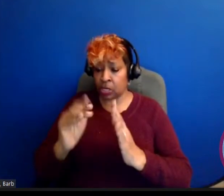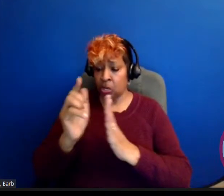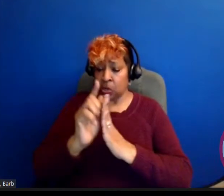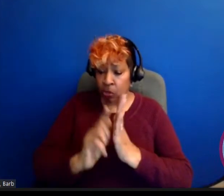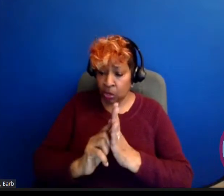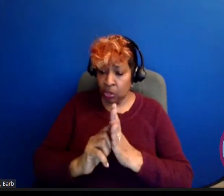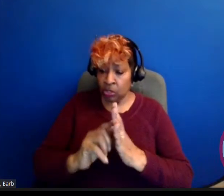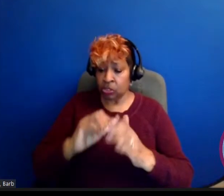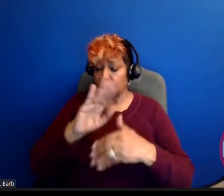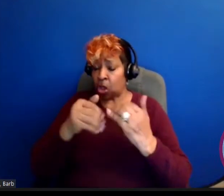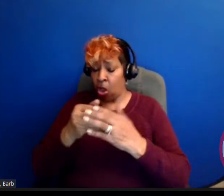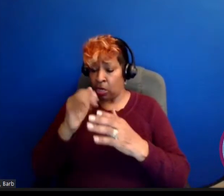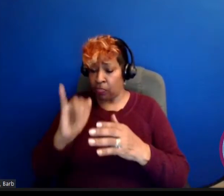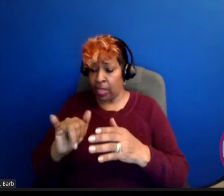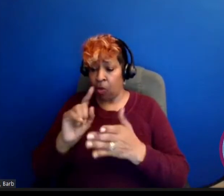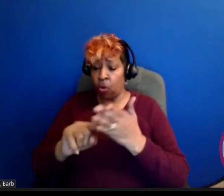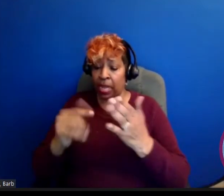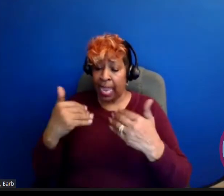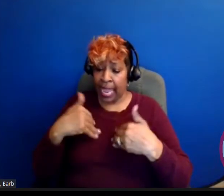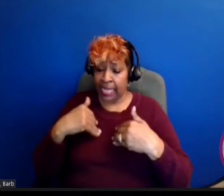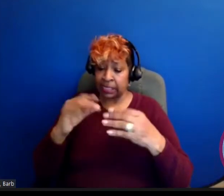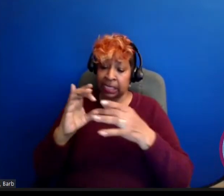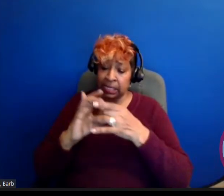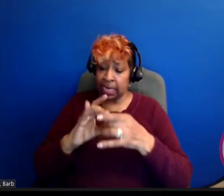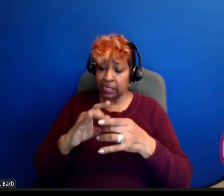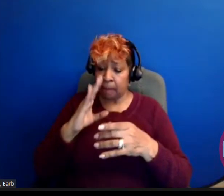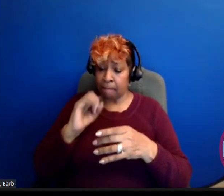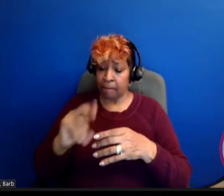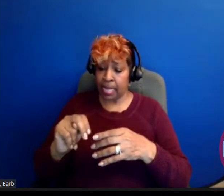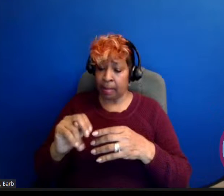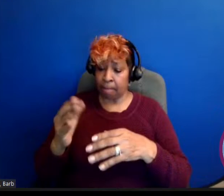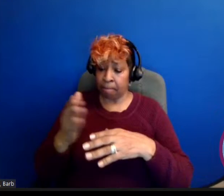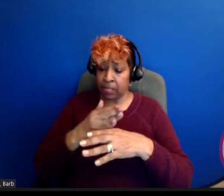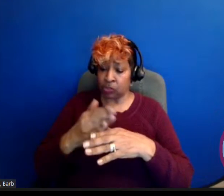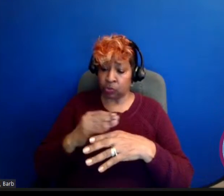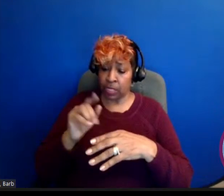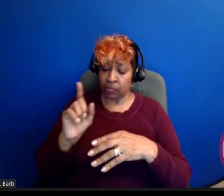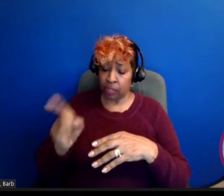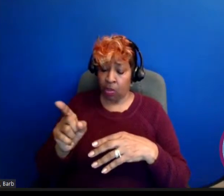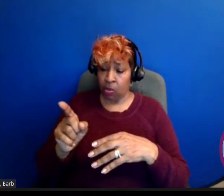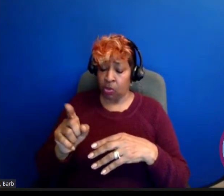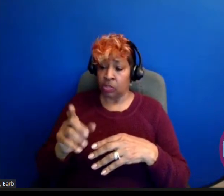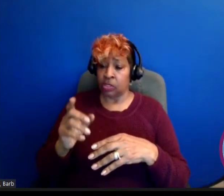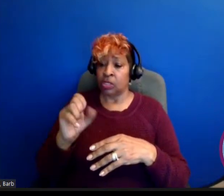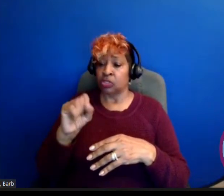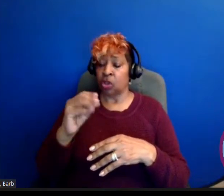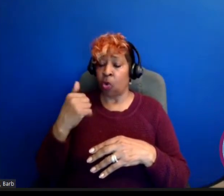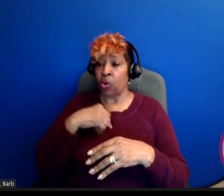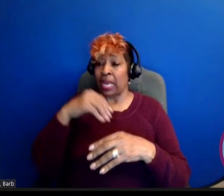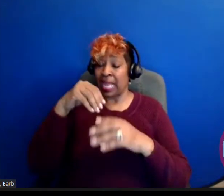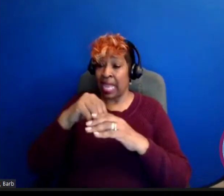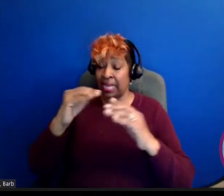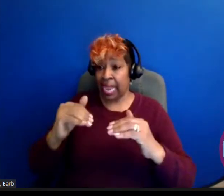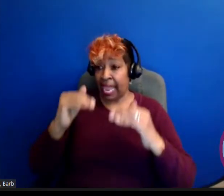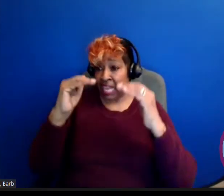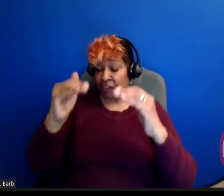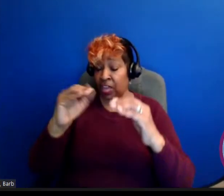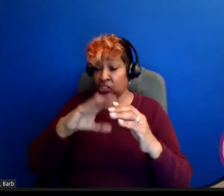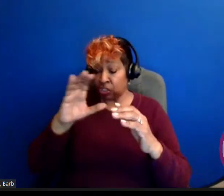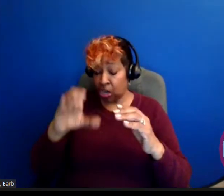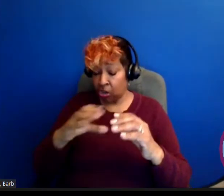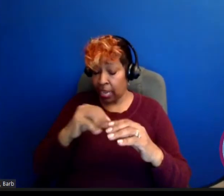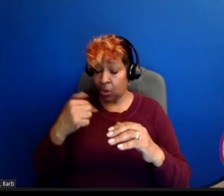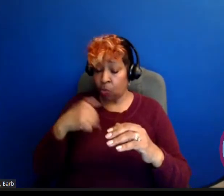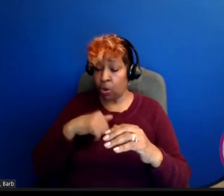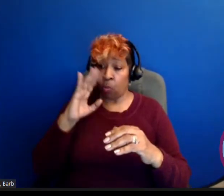just what has the connection been between those? So we're in Elevated Chicago and we will be. And so